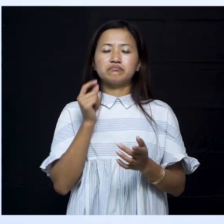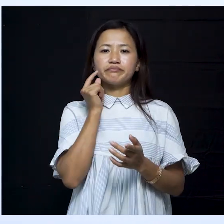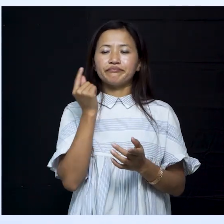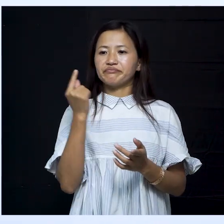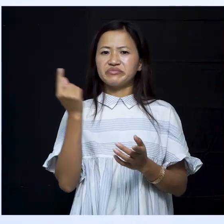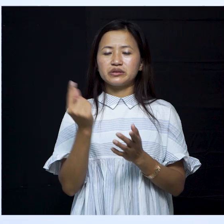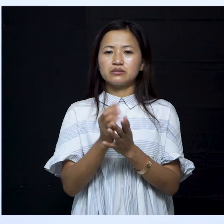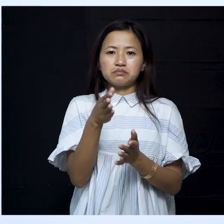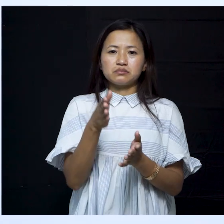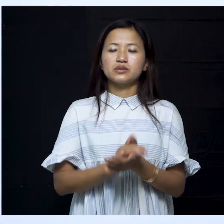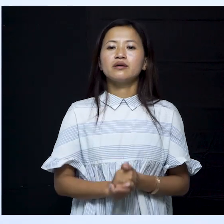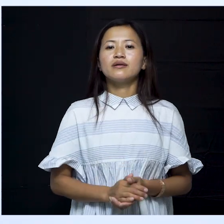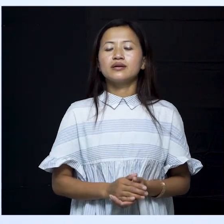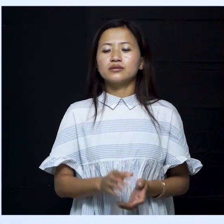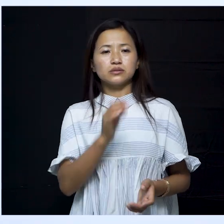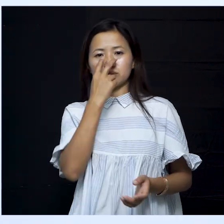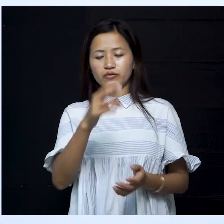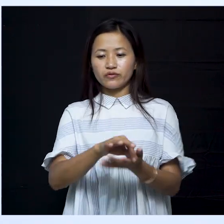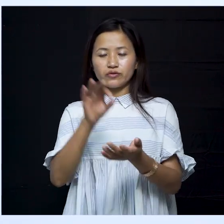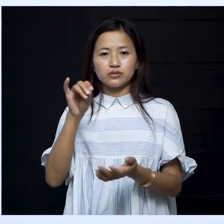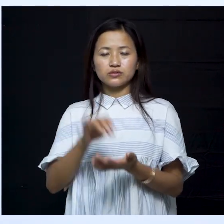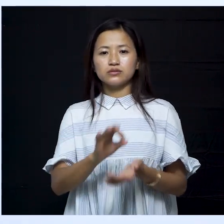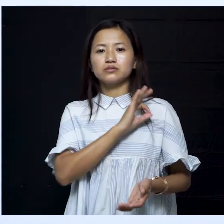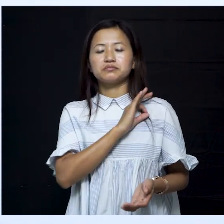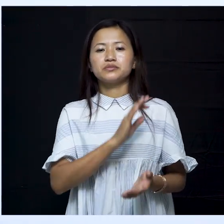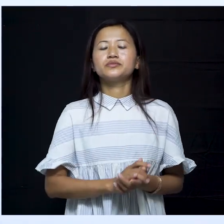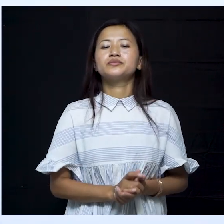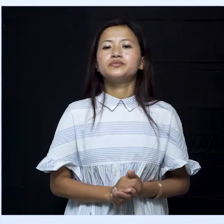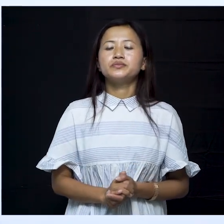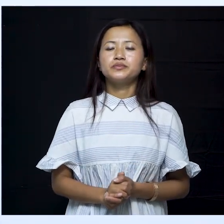find those kind of things very interesting and humorous as well.